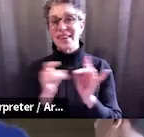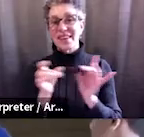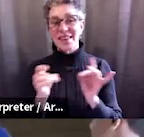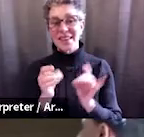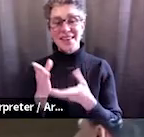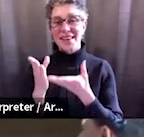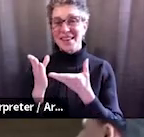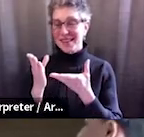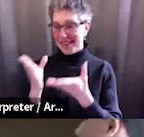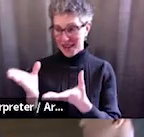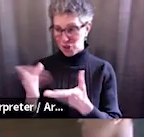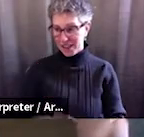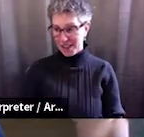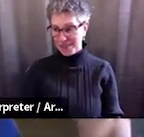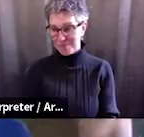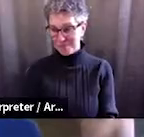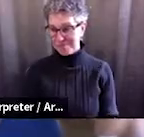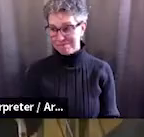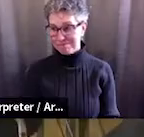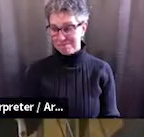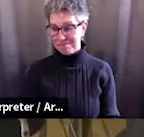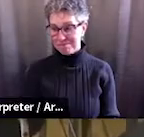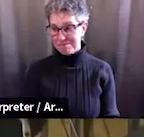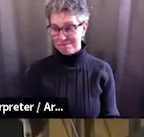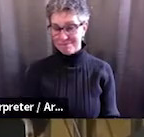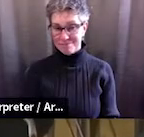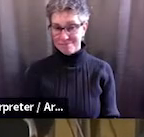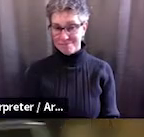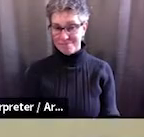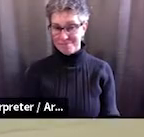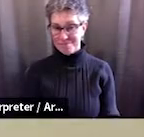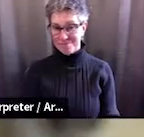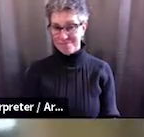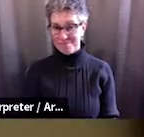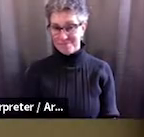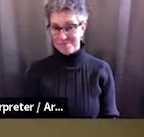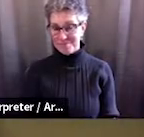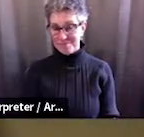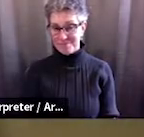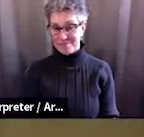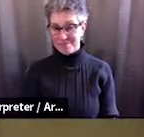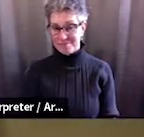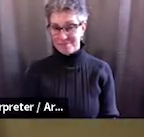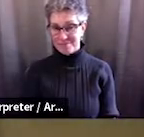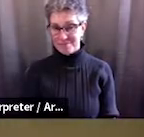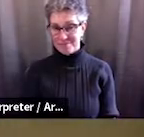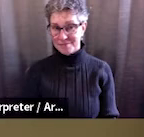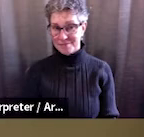can succeed in general education. How many feet are there? Like 2,